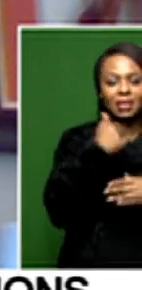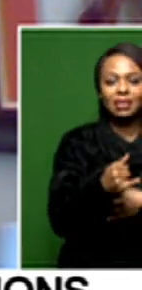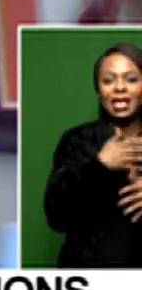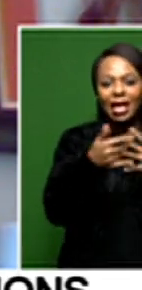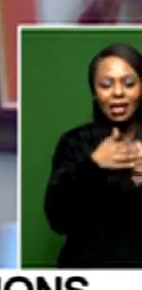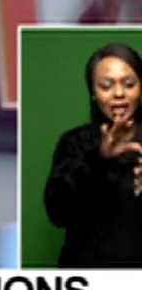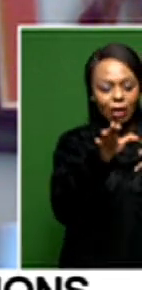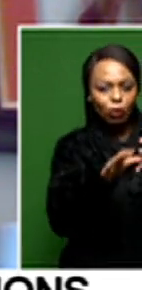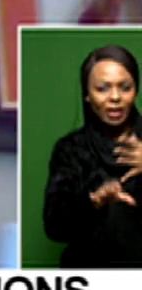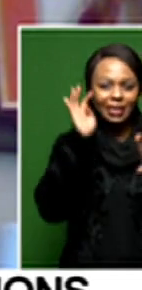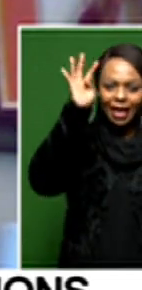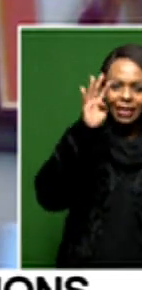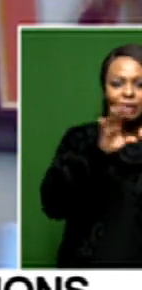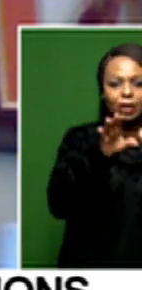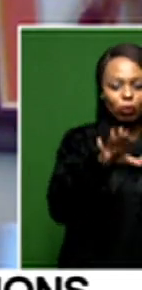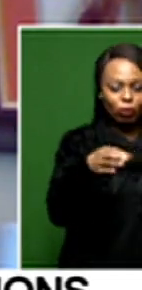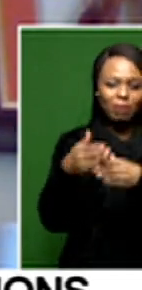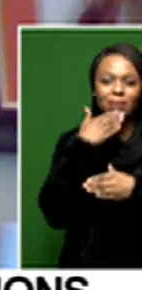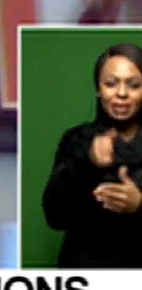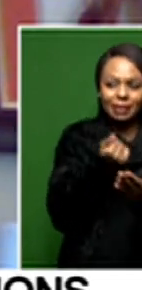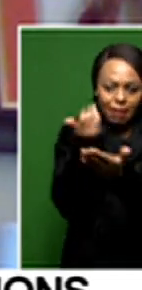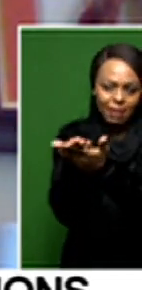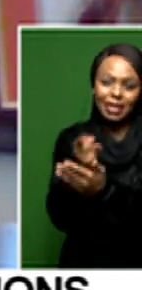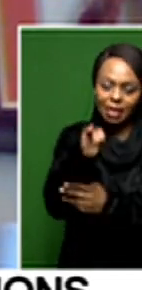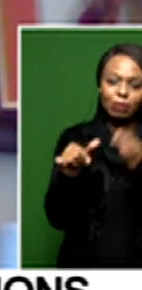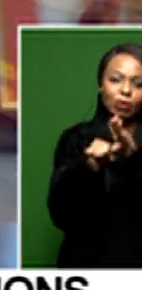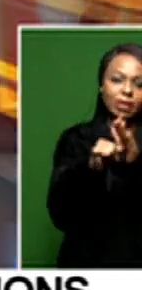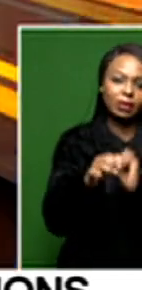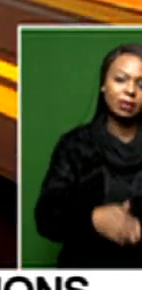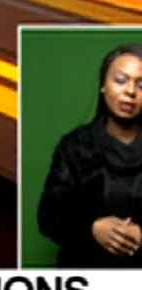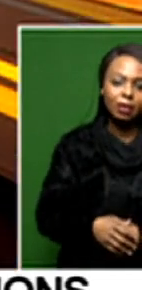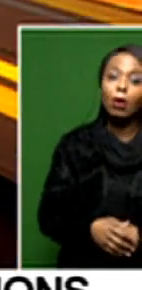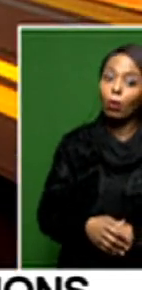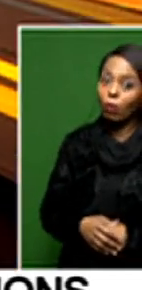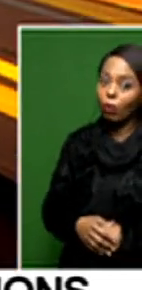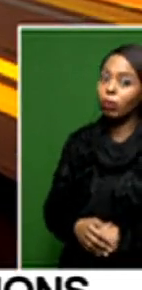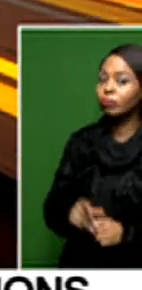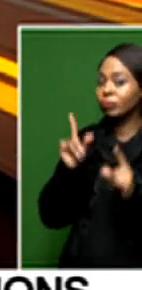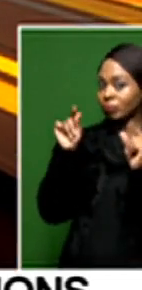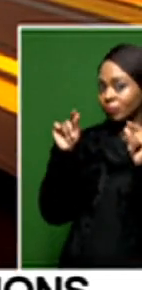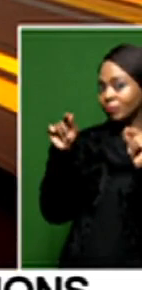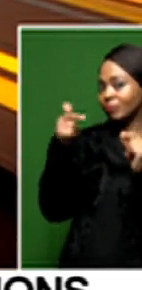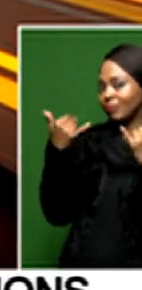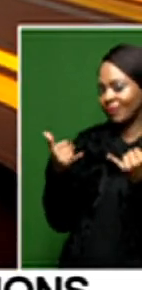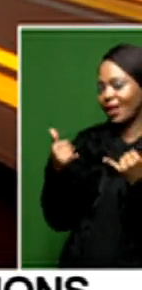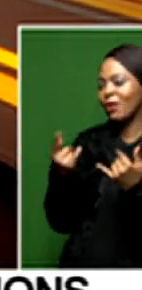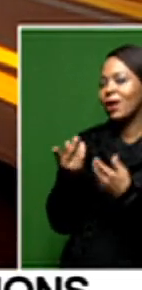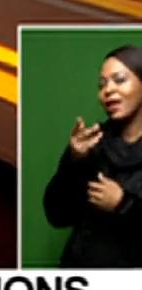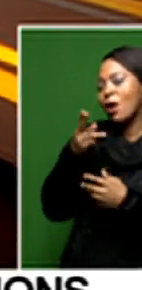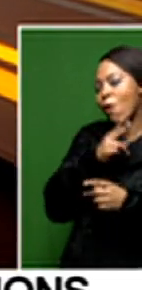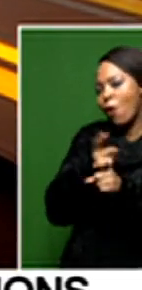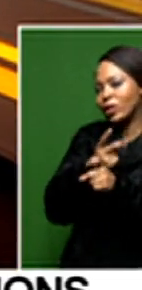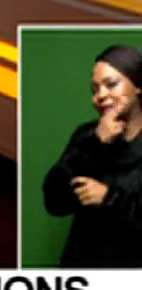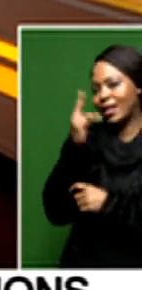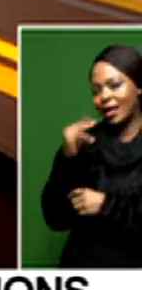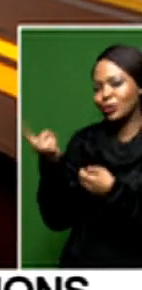creative categories as possible. It is important. Ah, Winnie, great chatting to you. It's always a pleasure, having you join us this